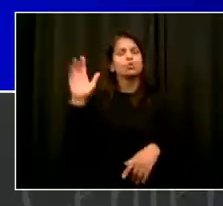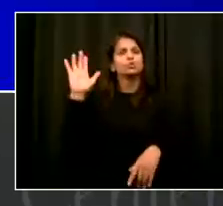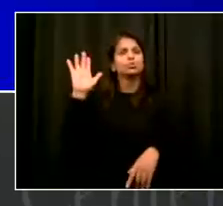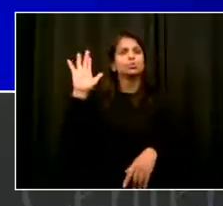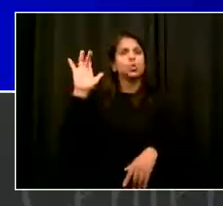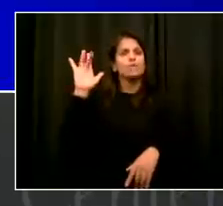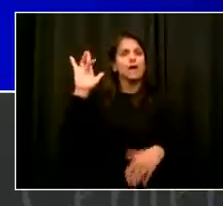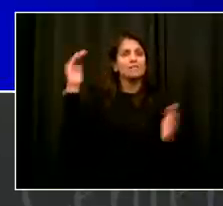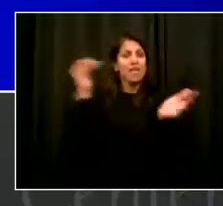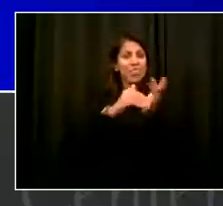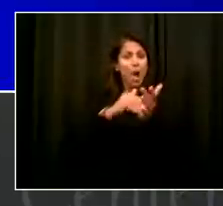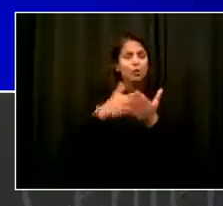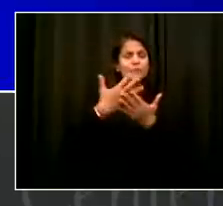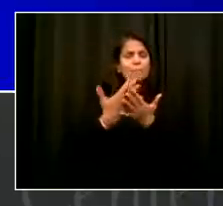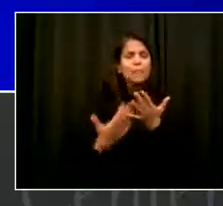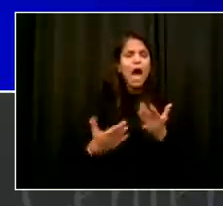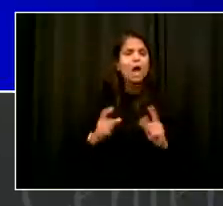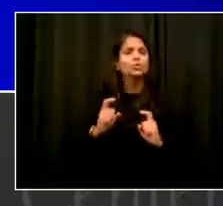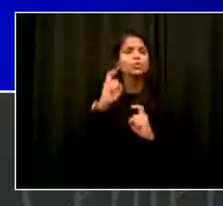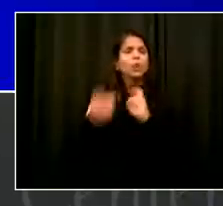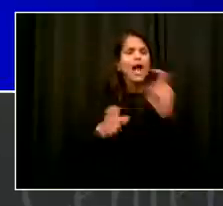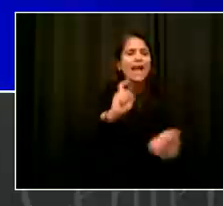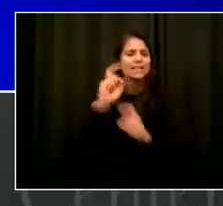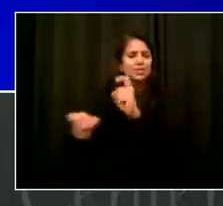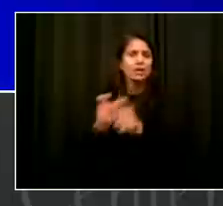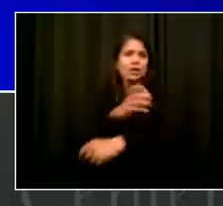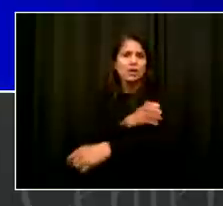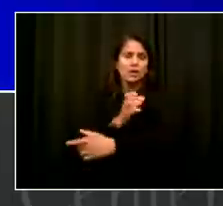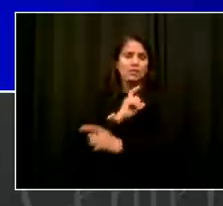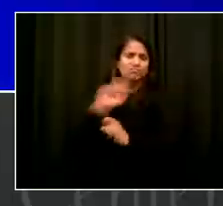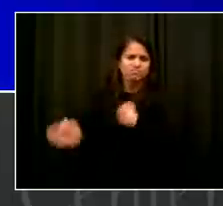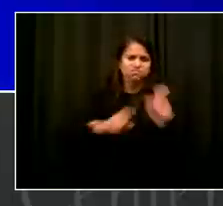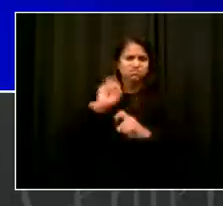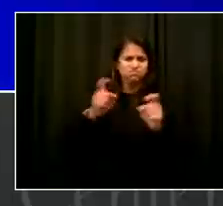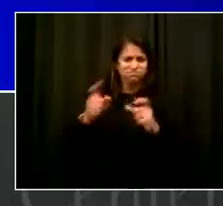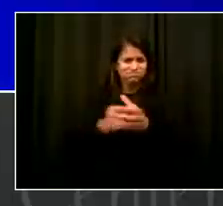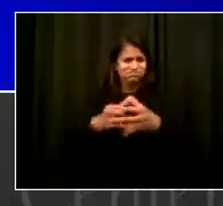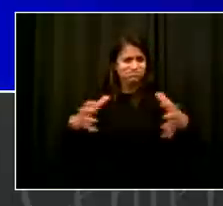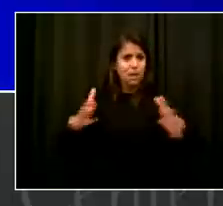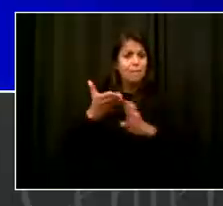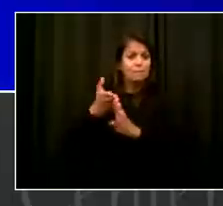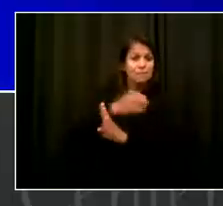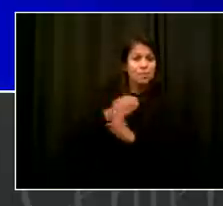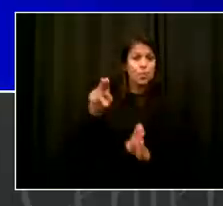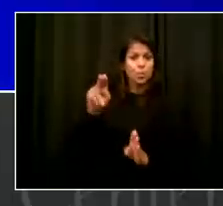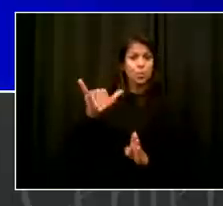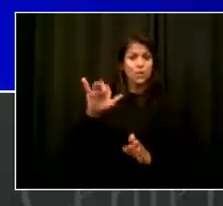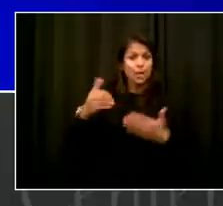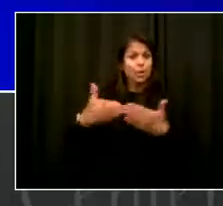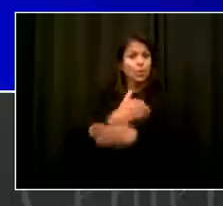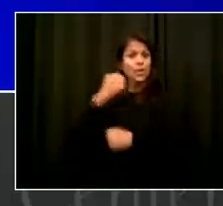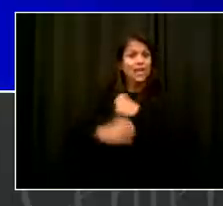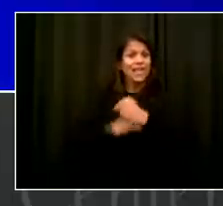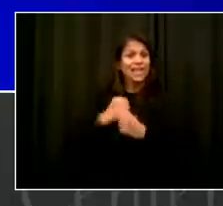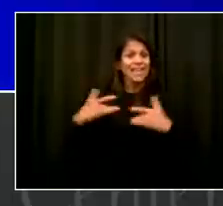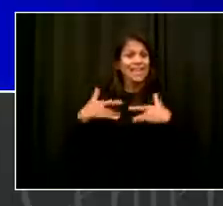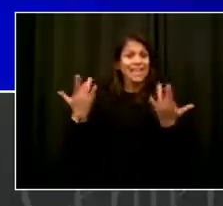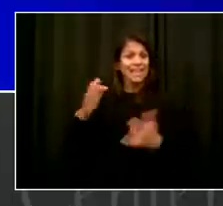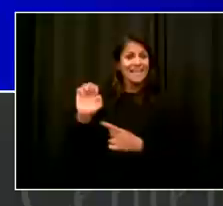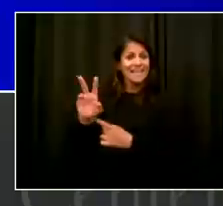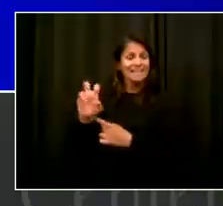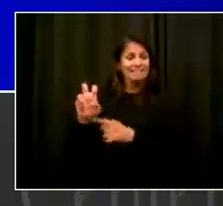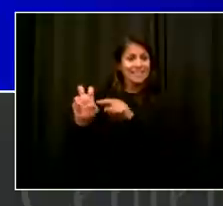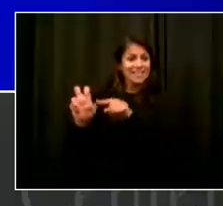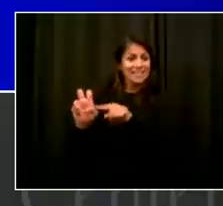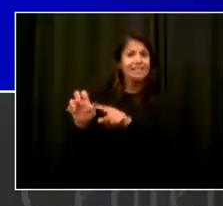that supply back up. And the good news is, not only is it the right thing to do, not only will you help save a life, and you're going to feel